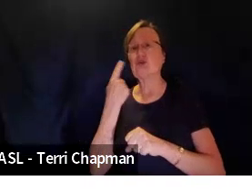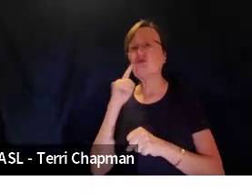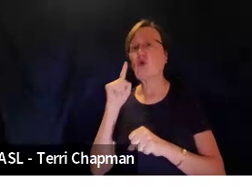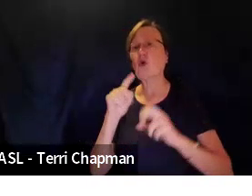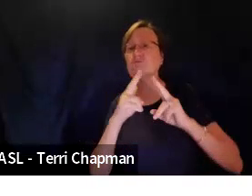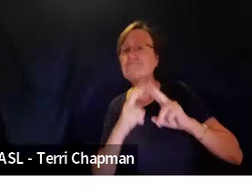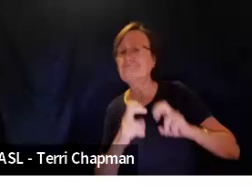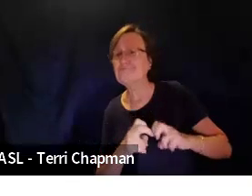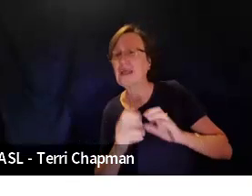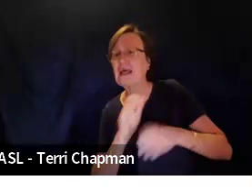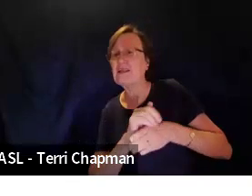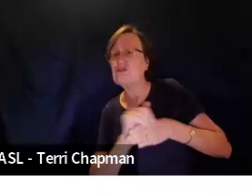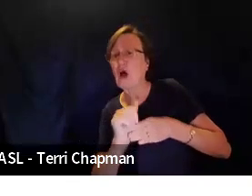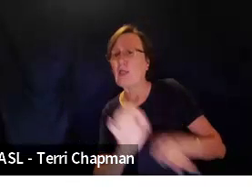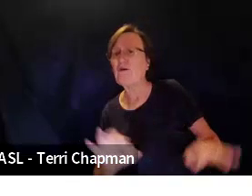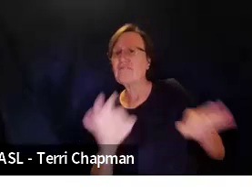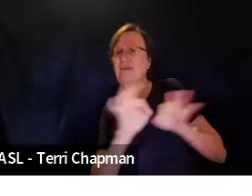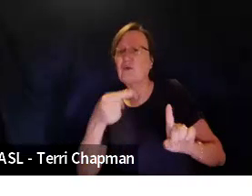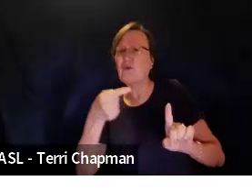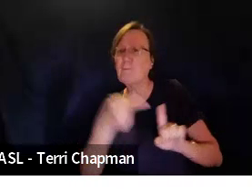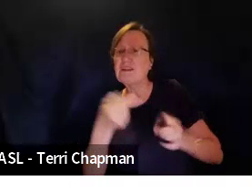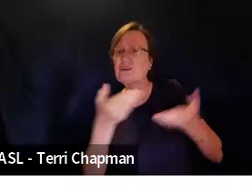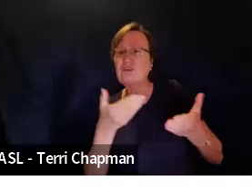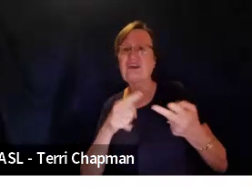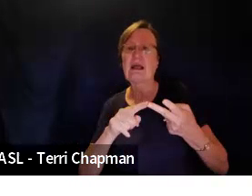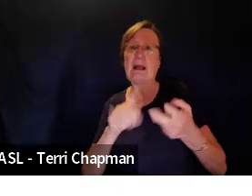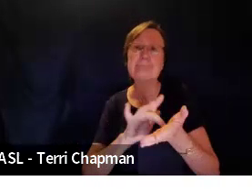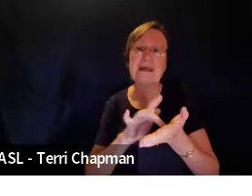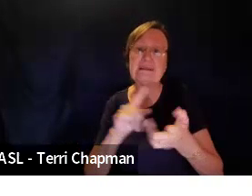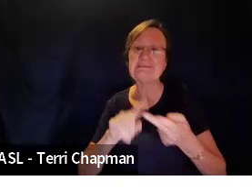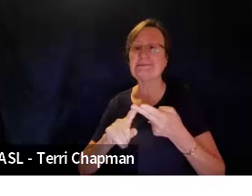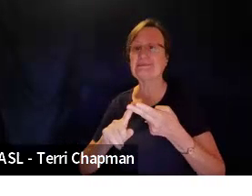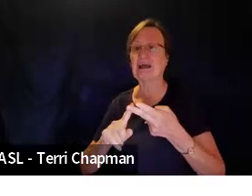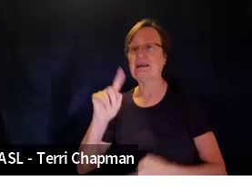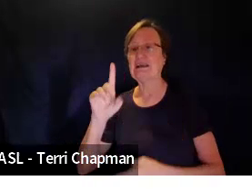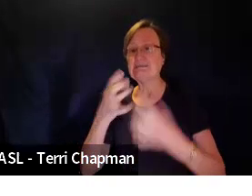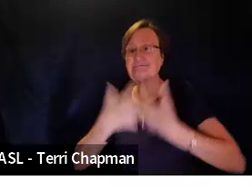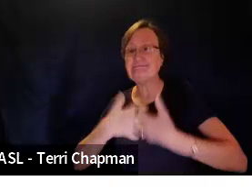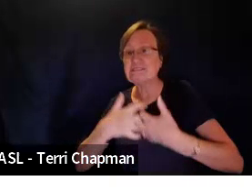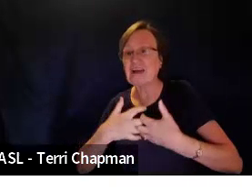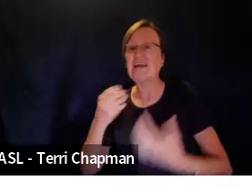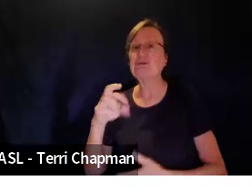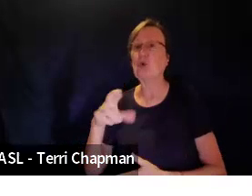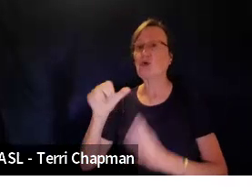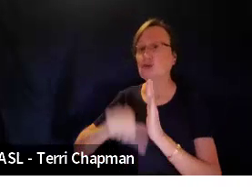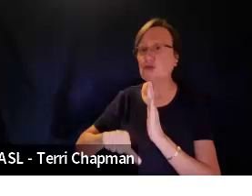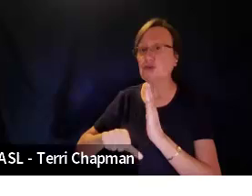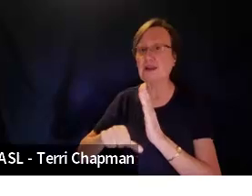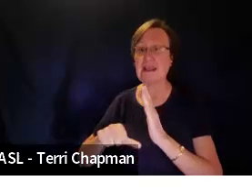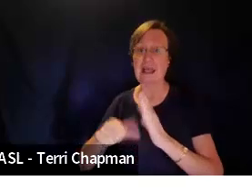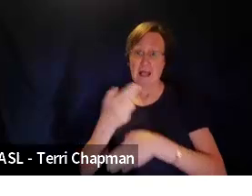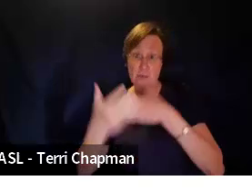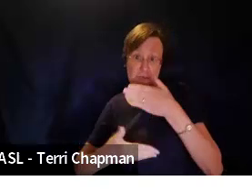particular health service, for example, such as a drug, a device, or a surgery. And the outputs of these tools often inform